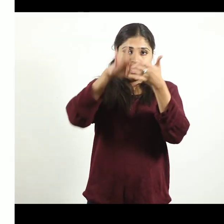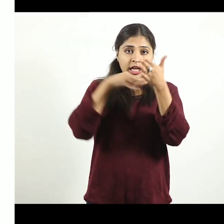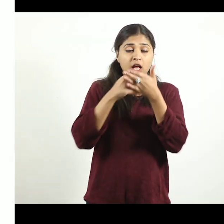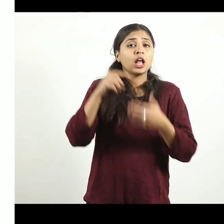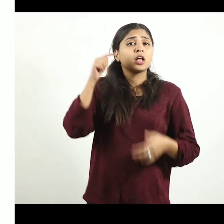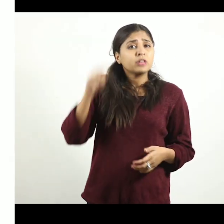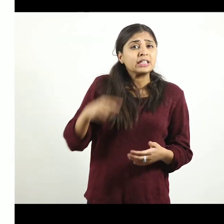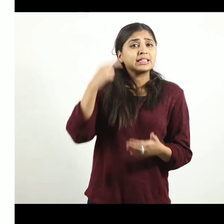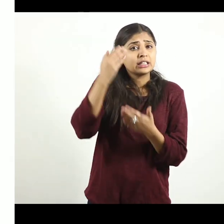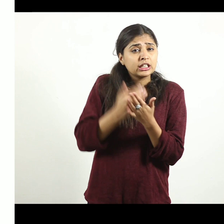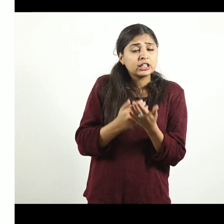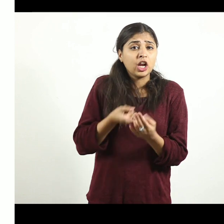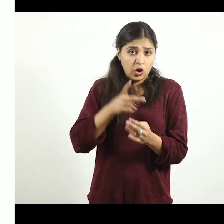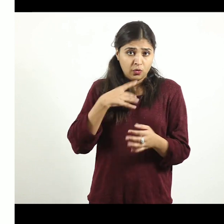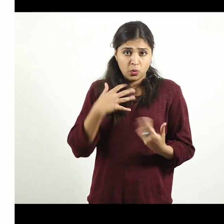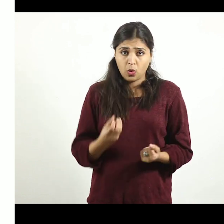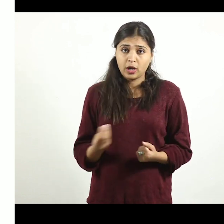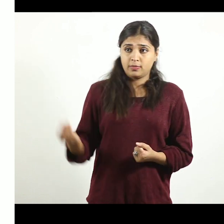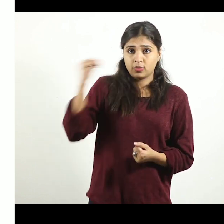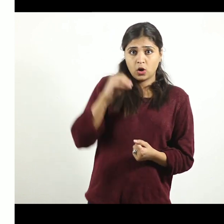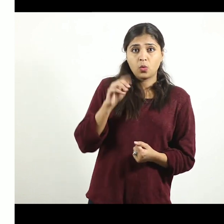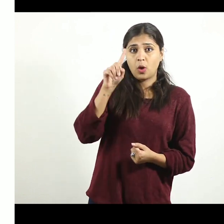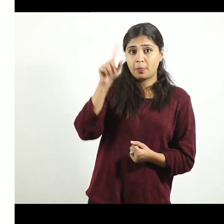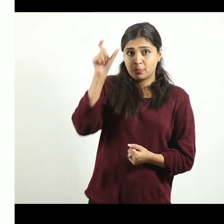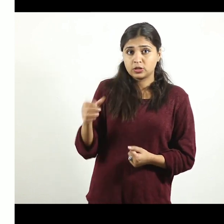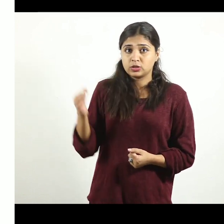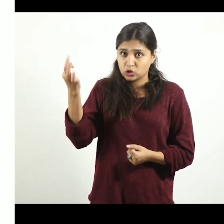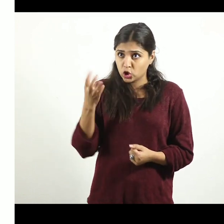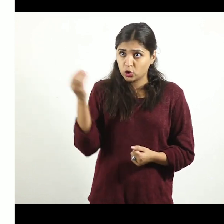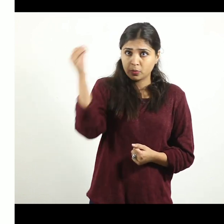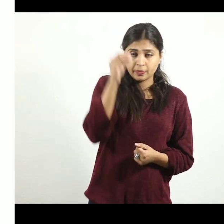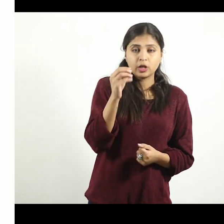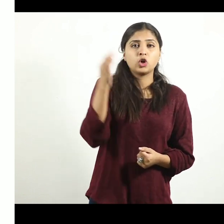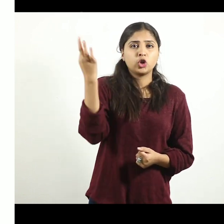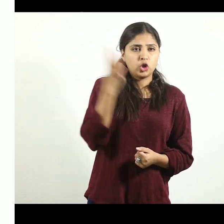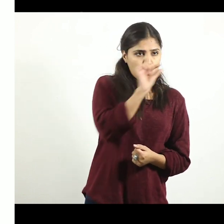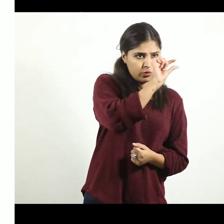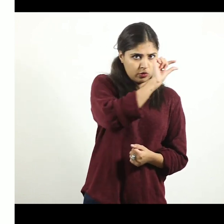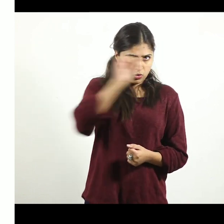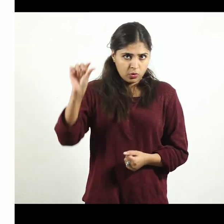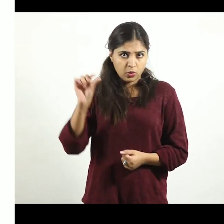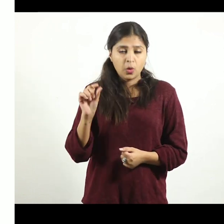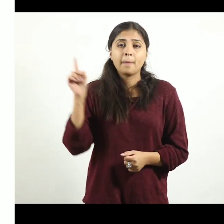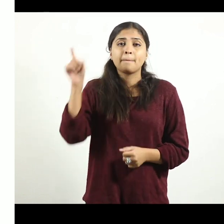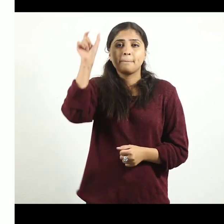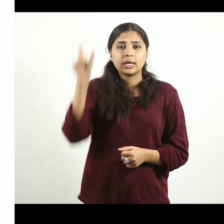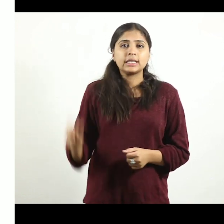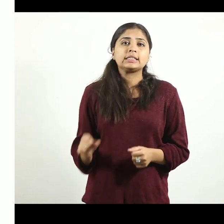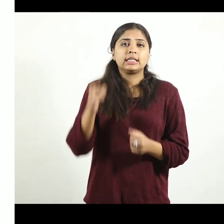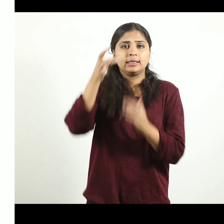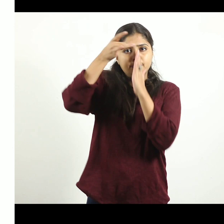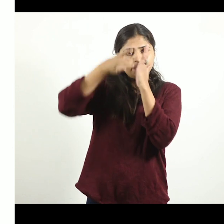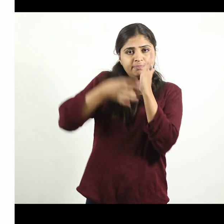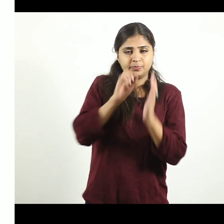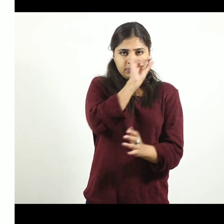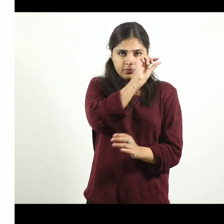need to add a new person to our table, we would create a new row with the person's detail.